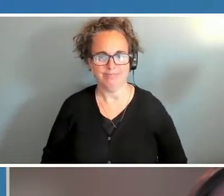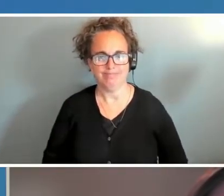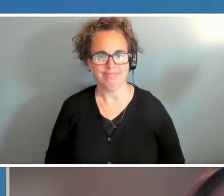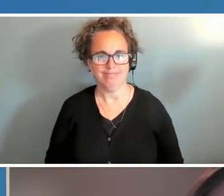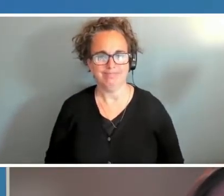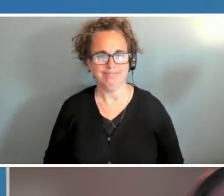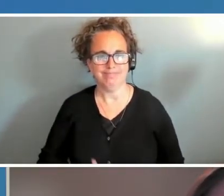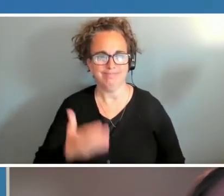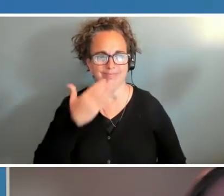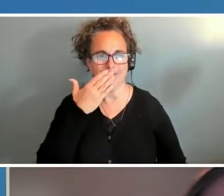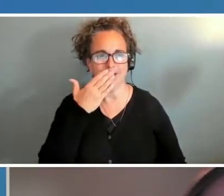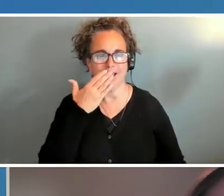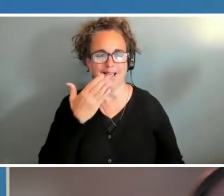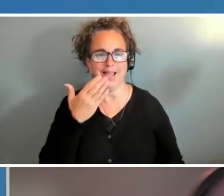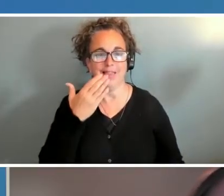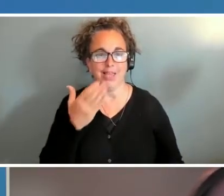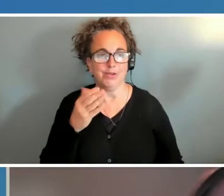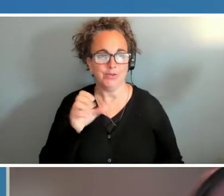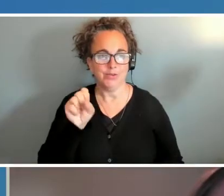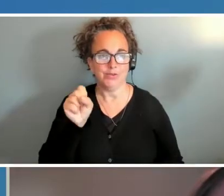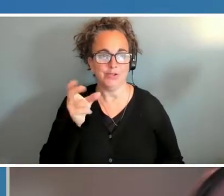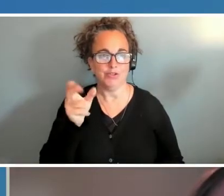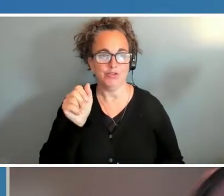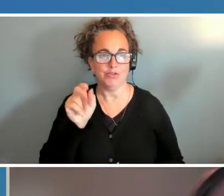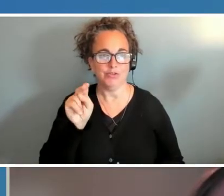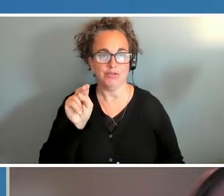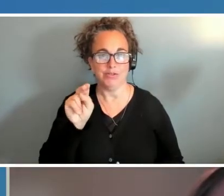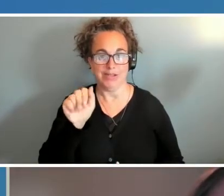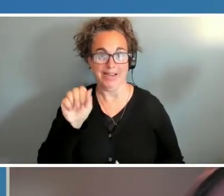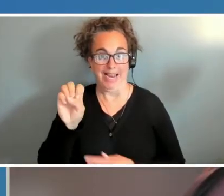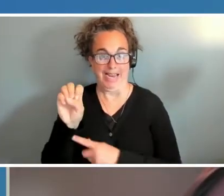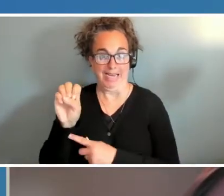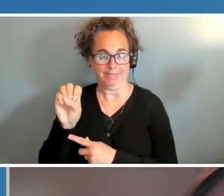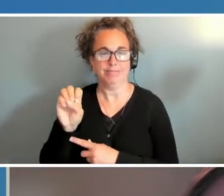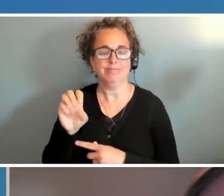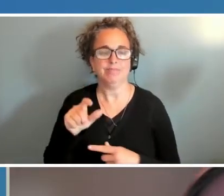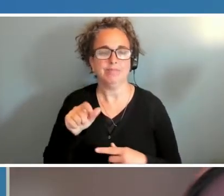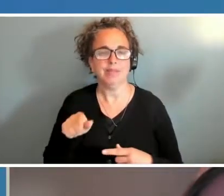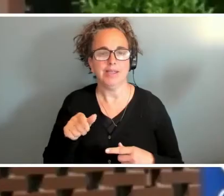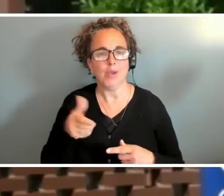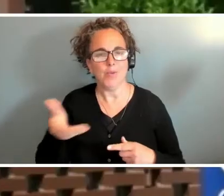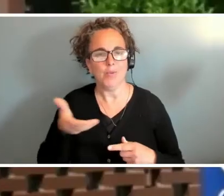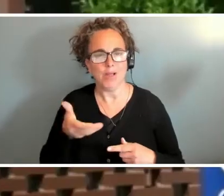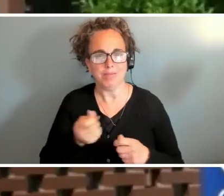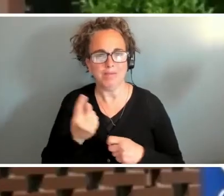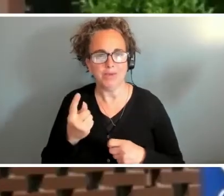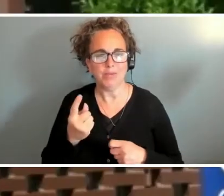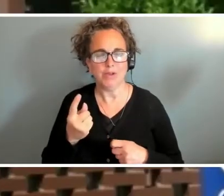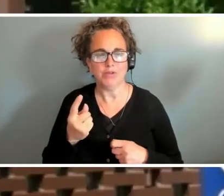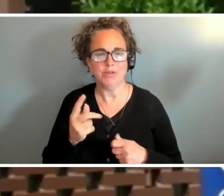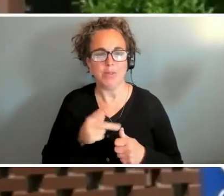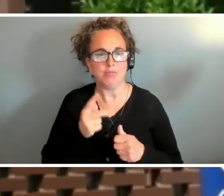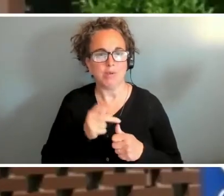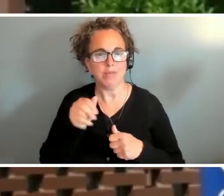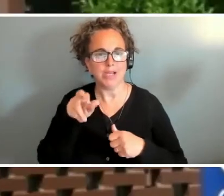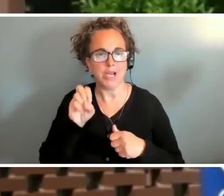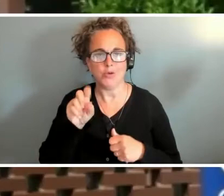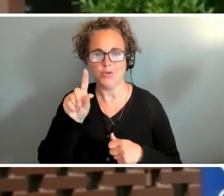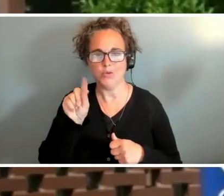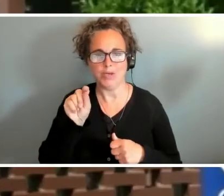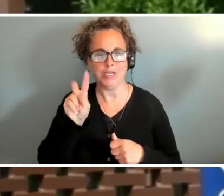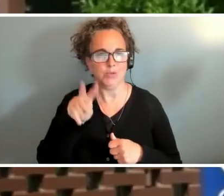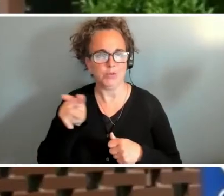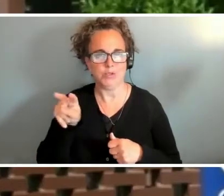Thank you, Megan. Good morning, everybody. Welcome to the National Center for Primary Care's 2022